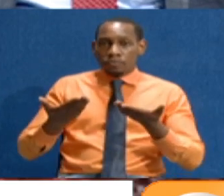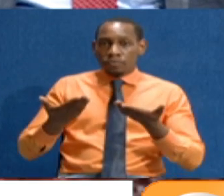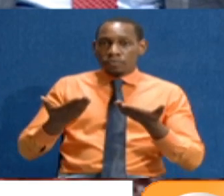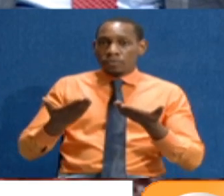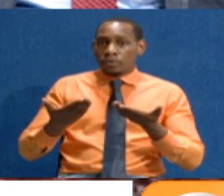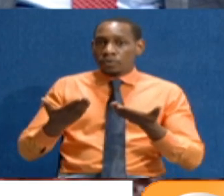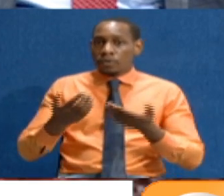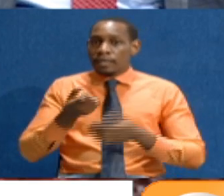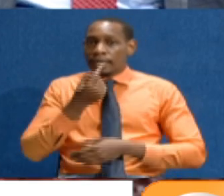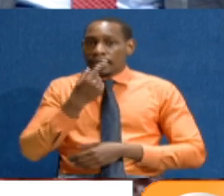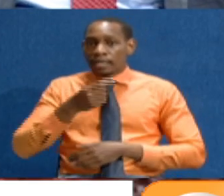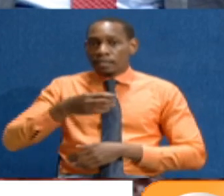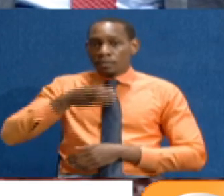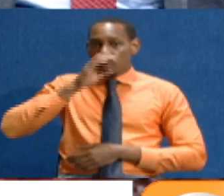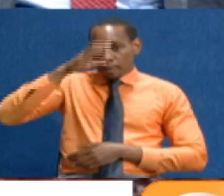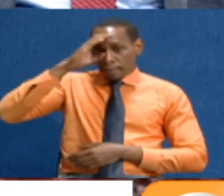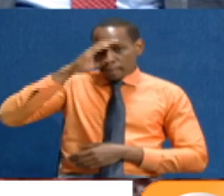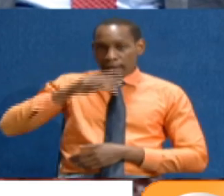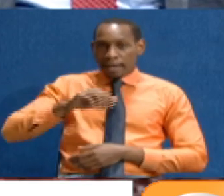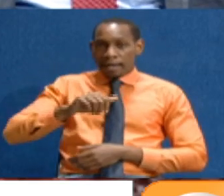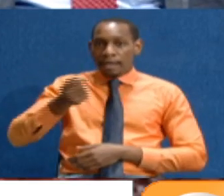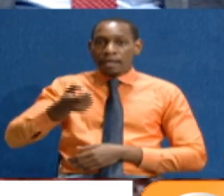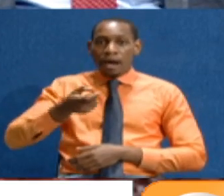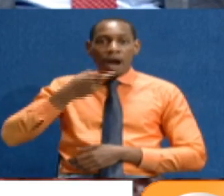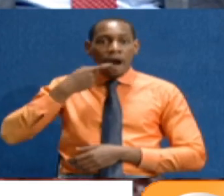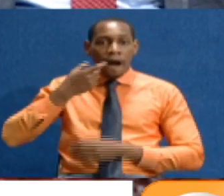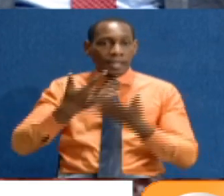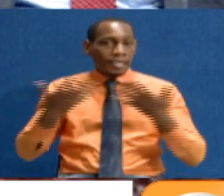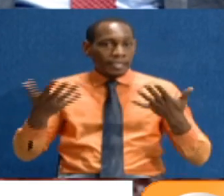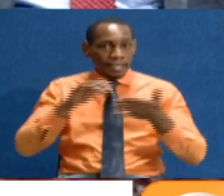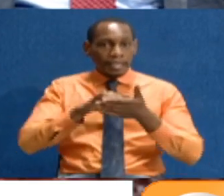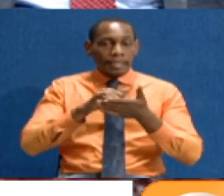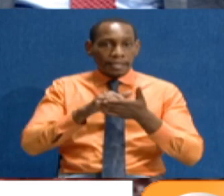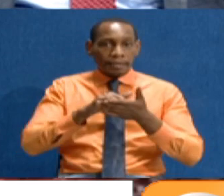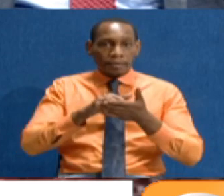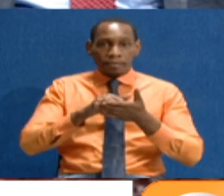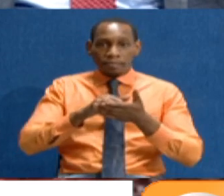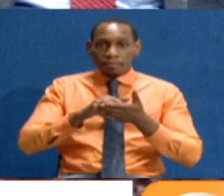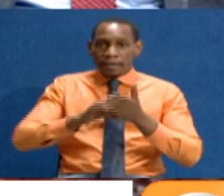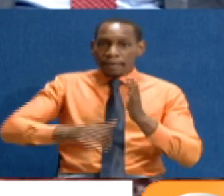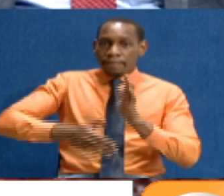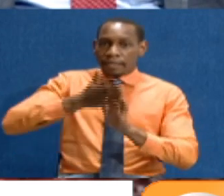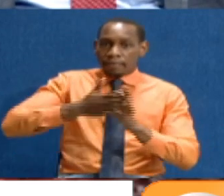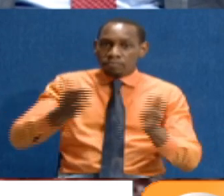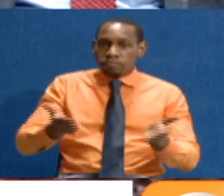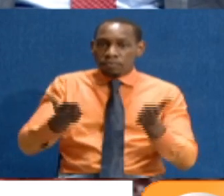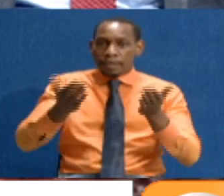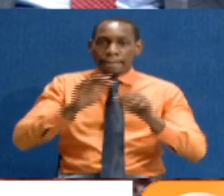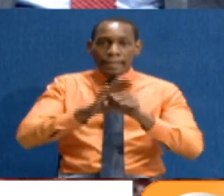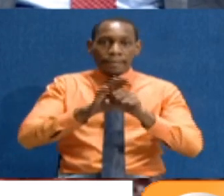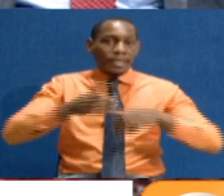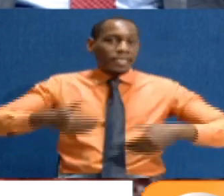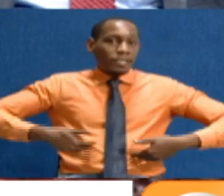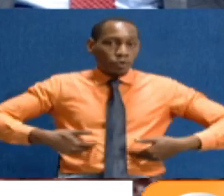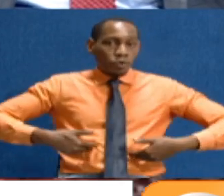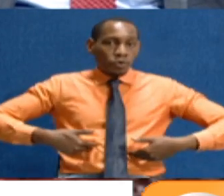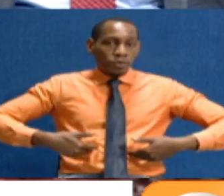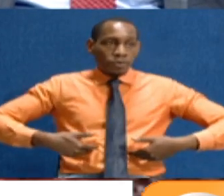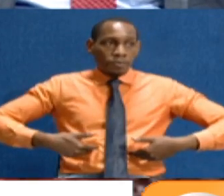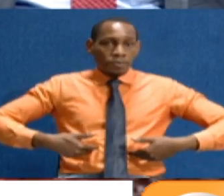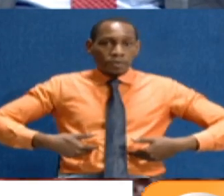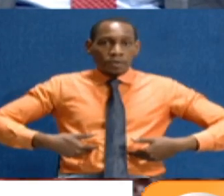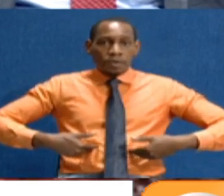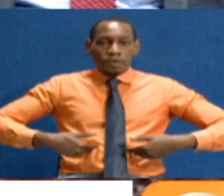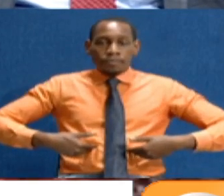is drugs, alcohol, or other addictive substances, you know, in terms of being accelerants to pushing many of these youth